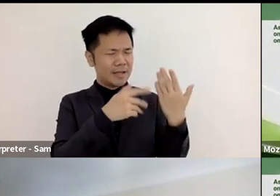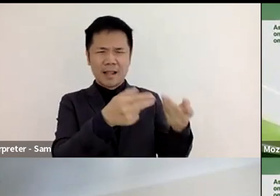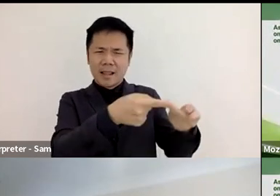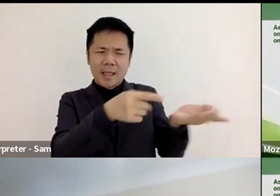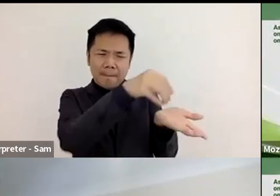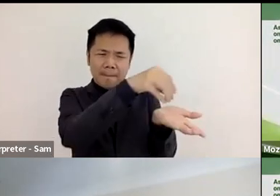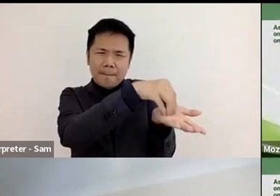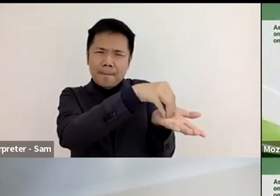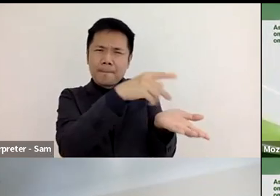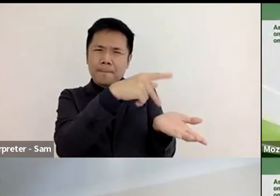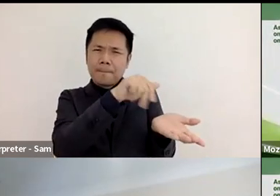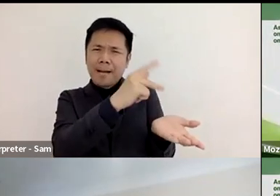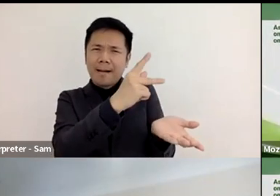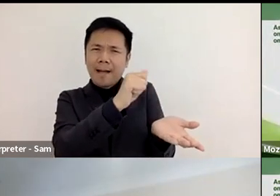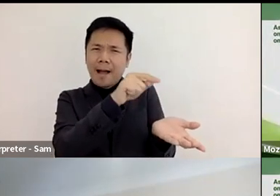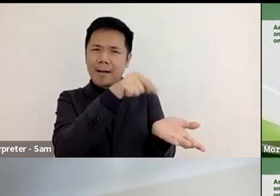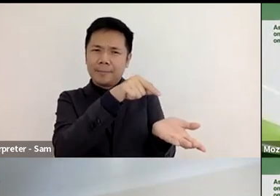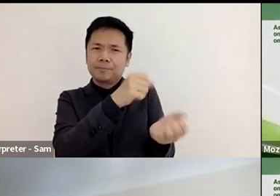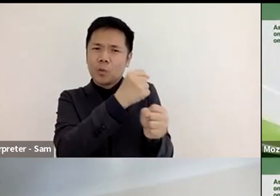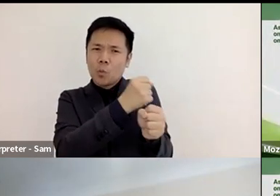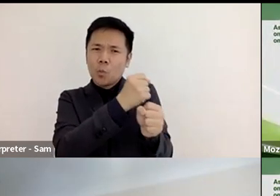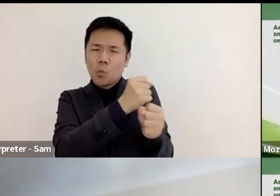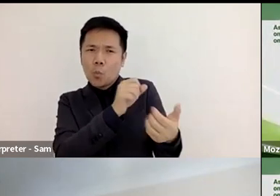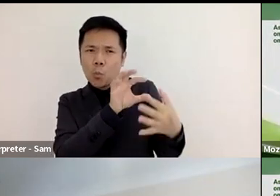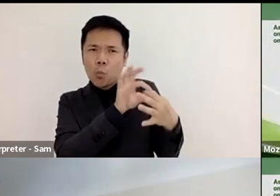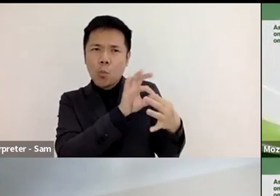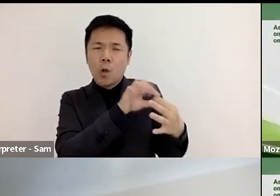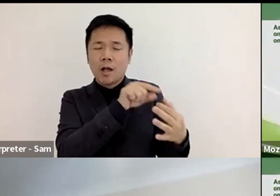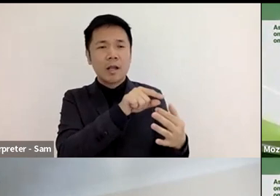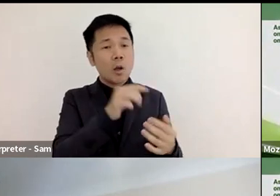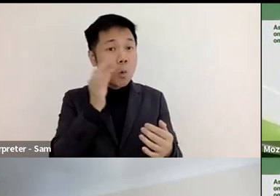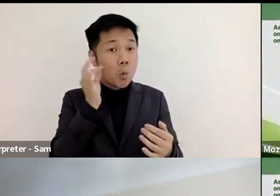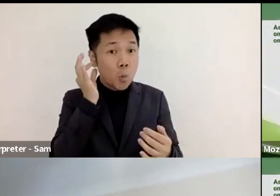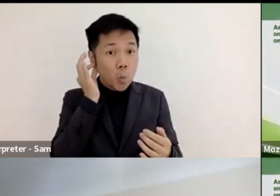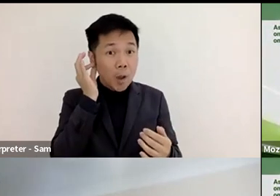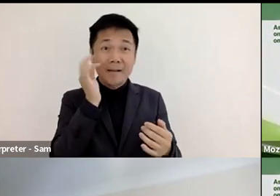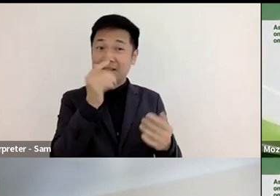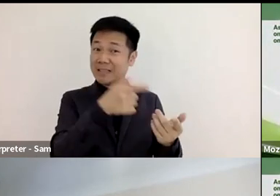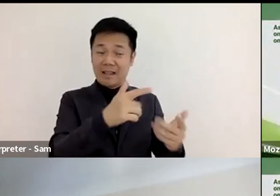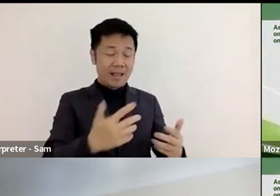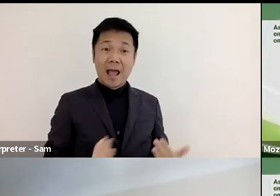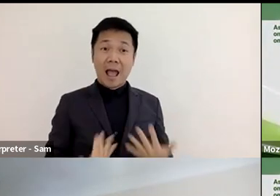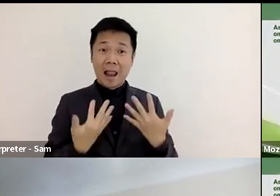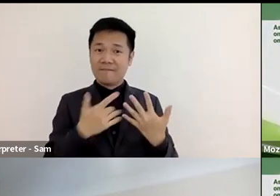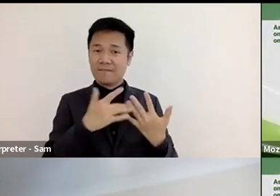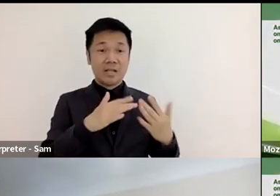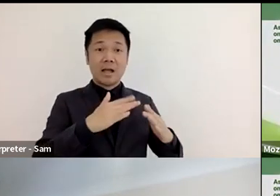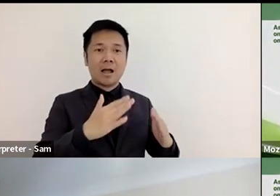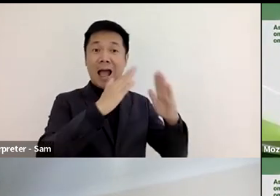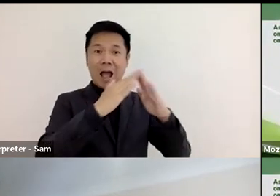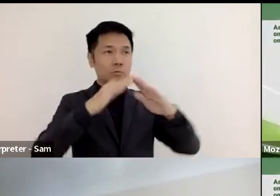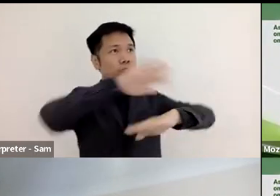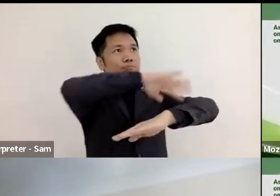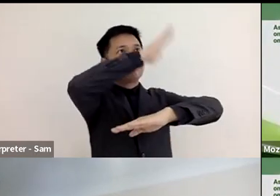That's a two poor province to support women business in mountainous area to have a better access